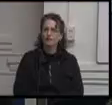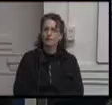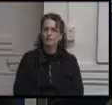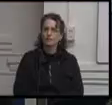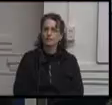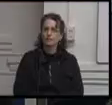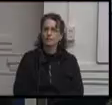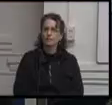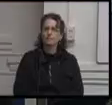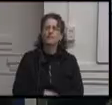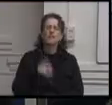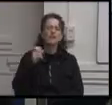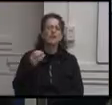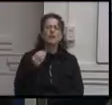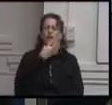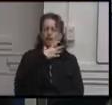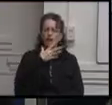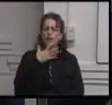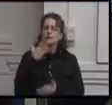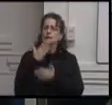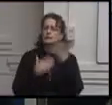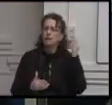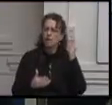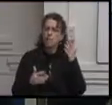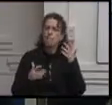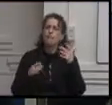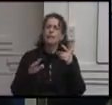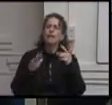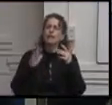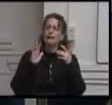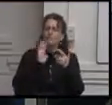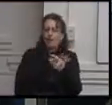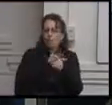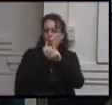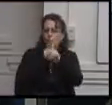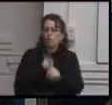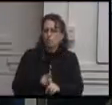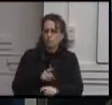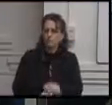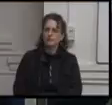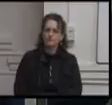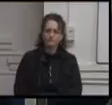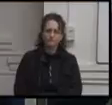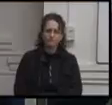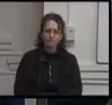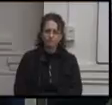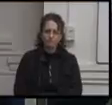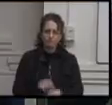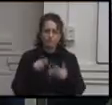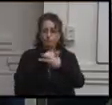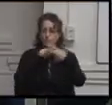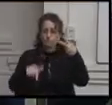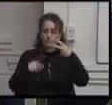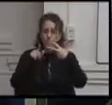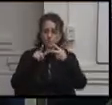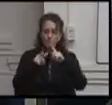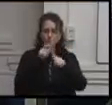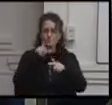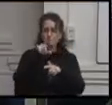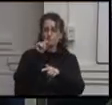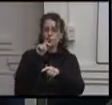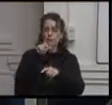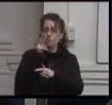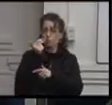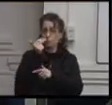the town and state energy and climate goals. These are 3 goals from the 2013 town plan.